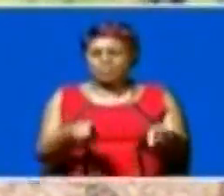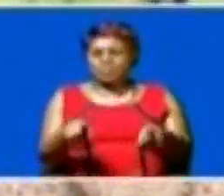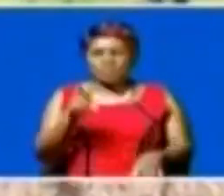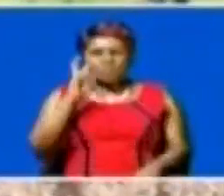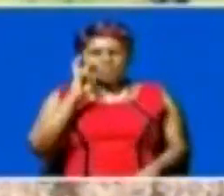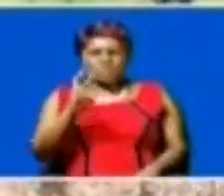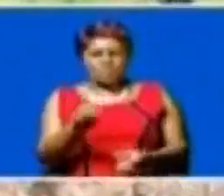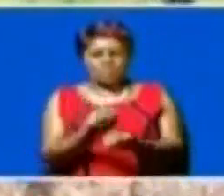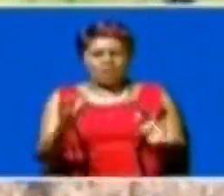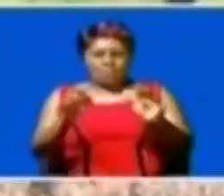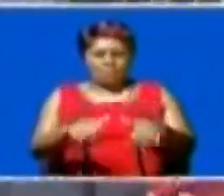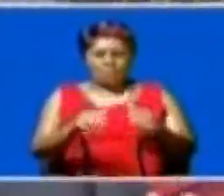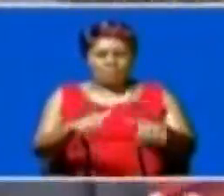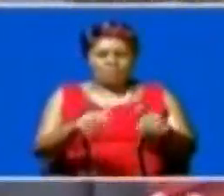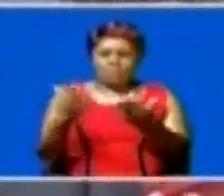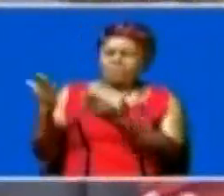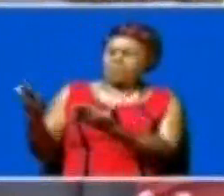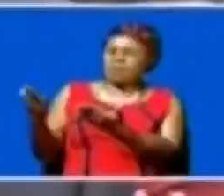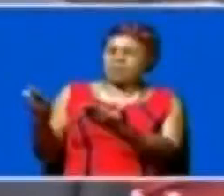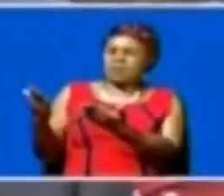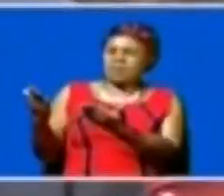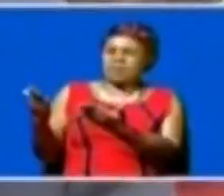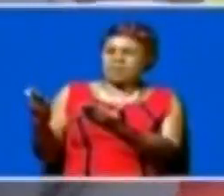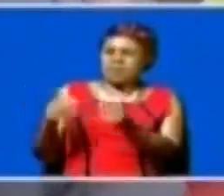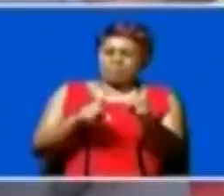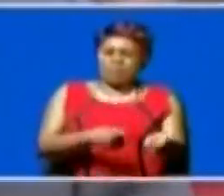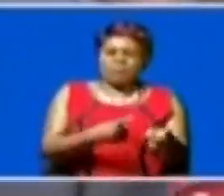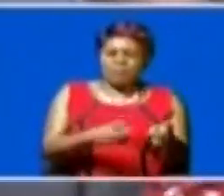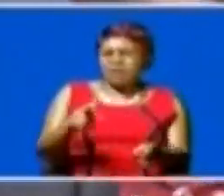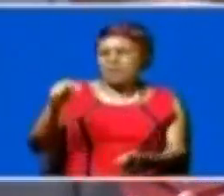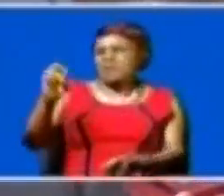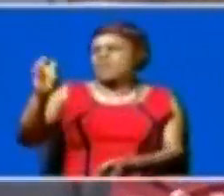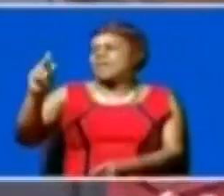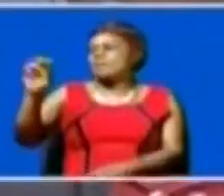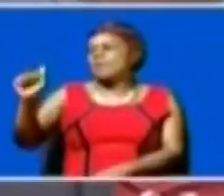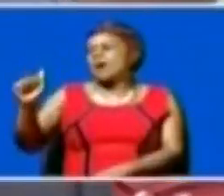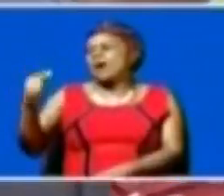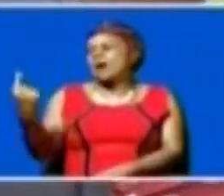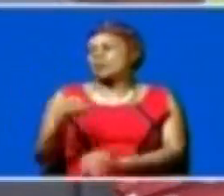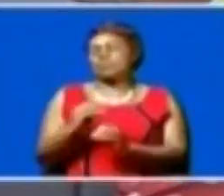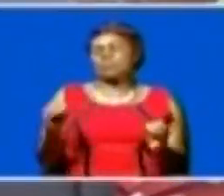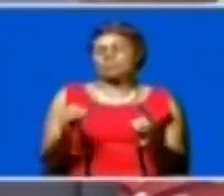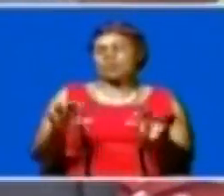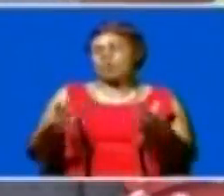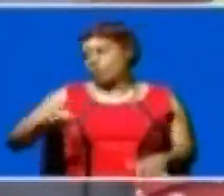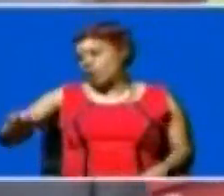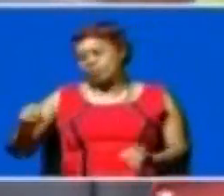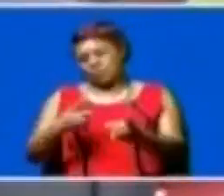can see that there's a lot of farmland around here. We cannot apportion blame to NEMA alone. We cannot do it to Water Resource Authority or the